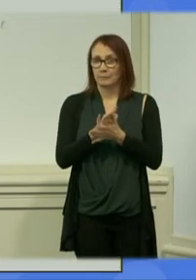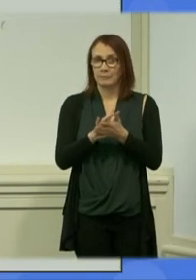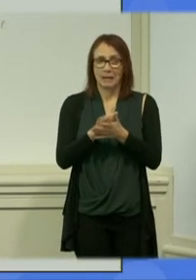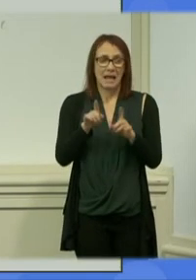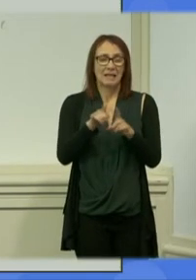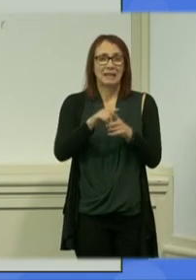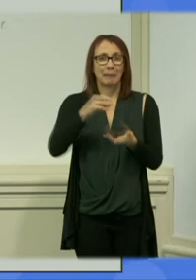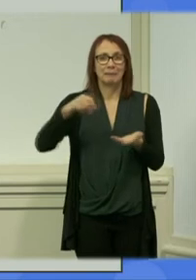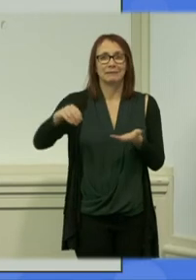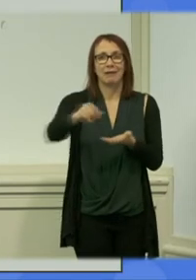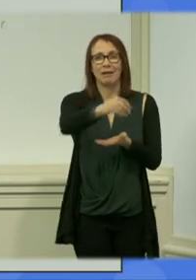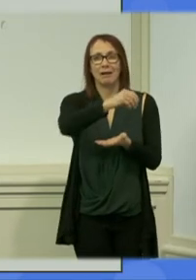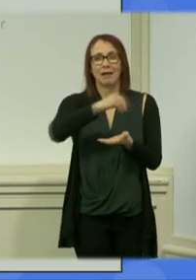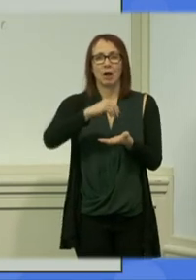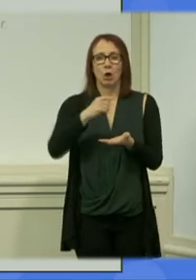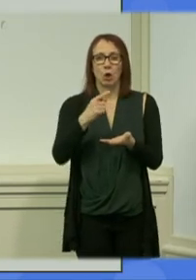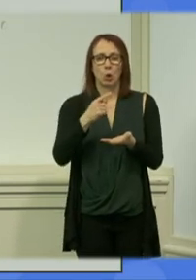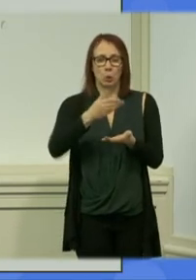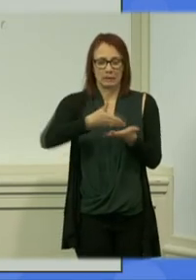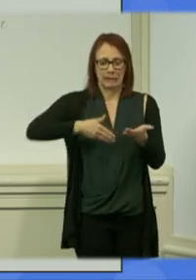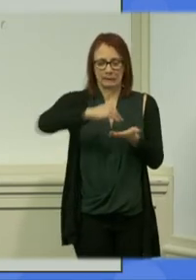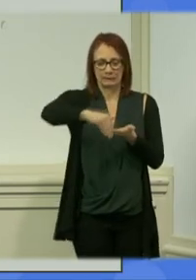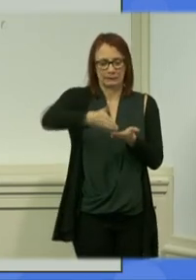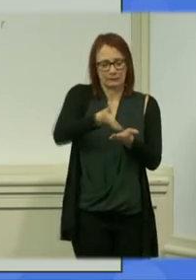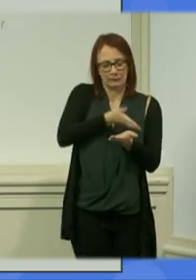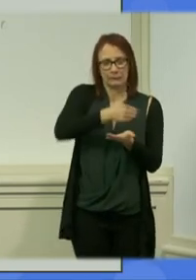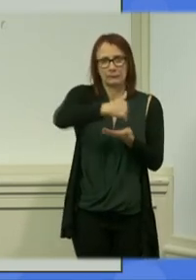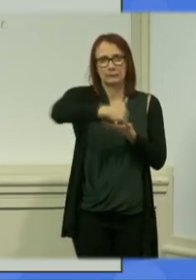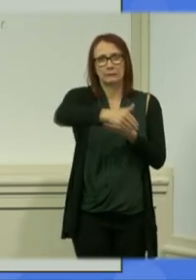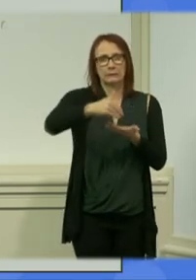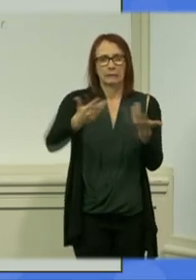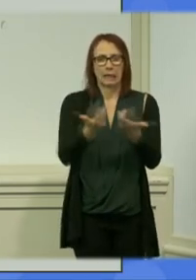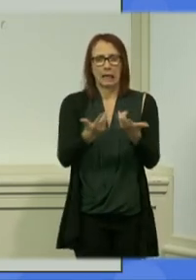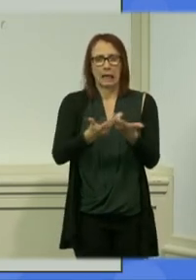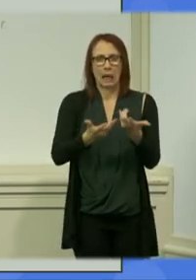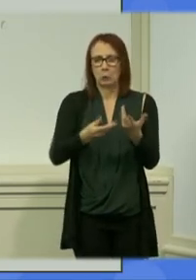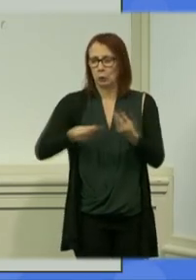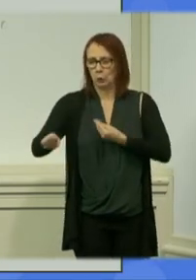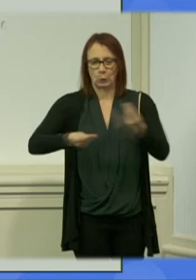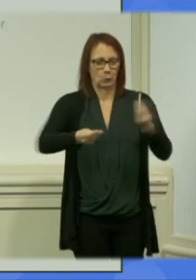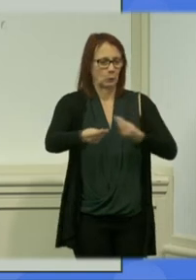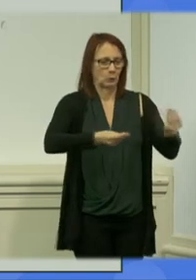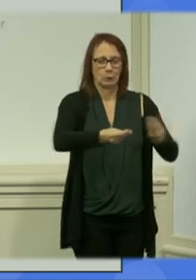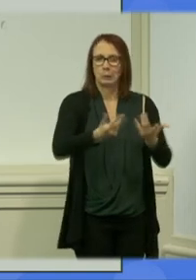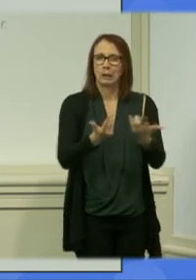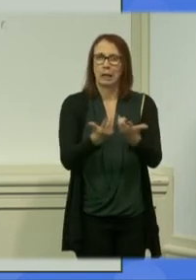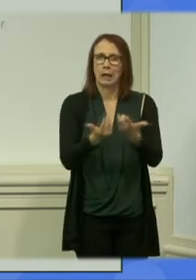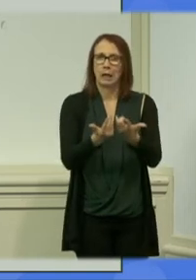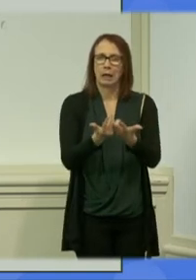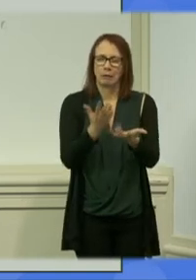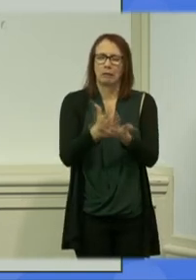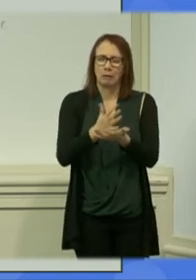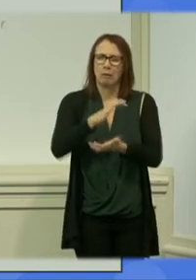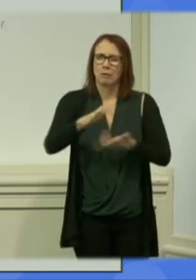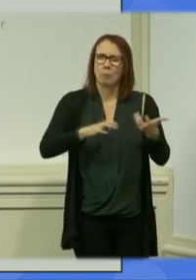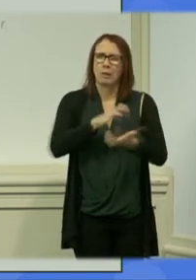pizza. Who gets which slice? And how do you set the rules? It's a mixture, and it's quite a